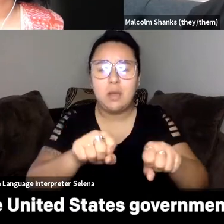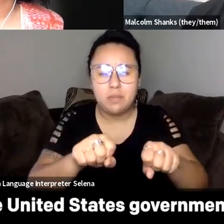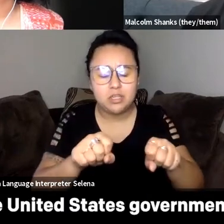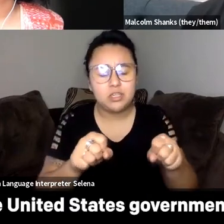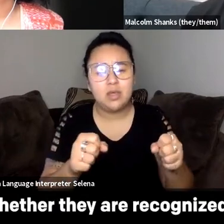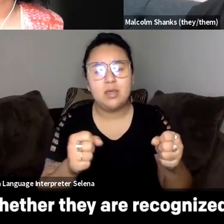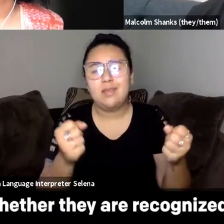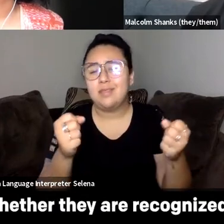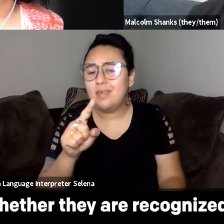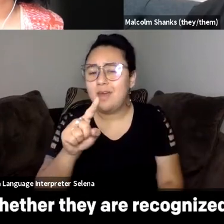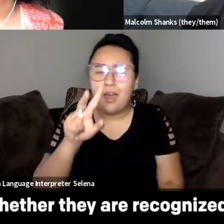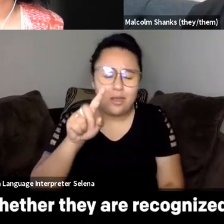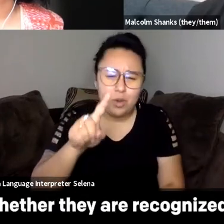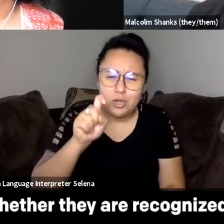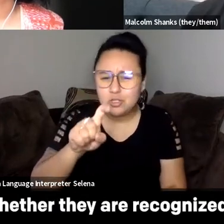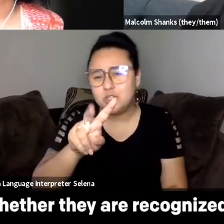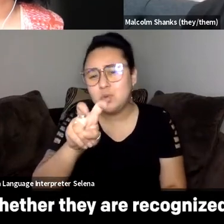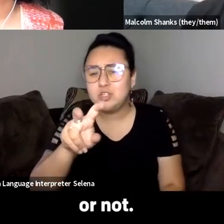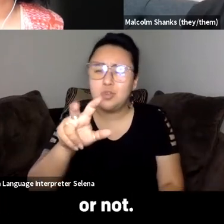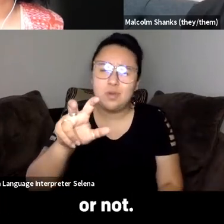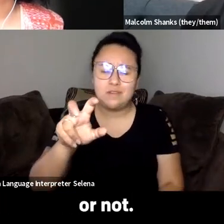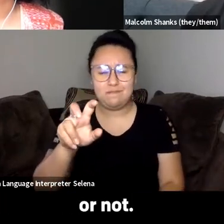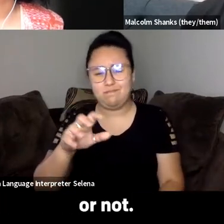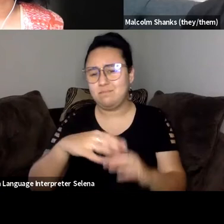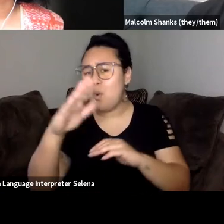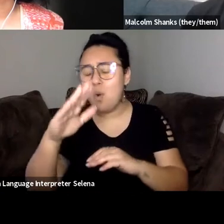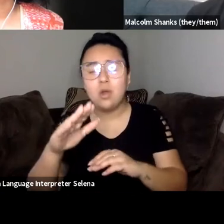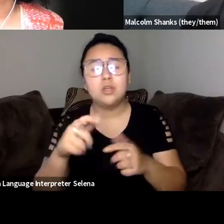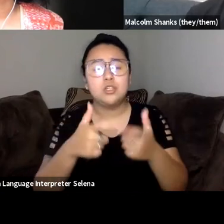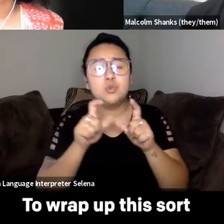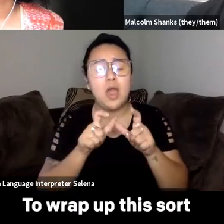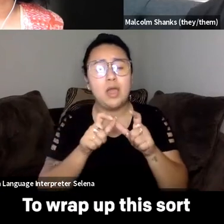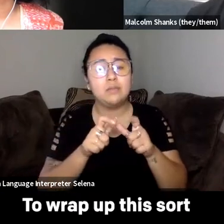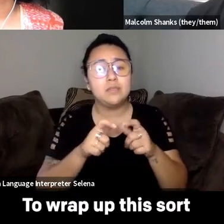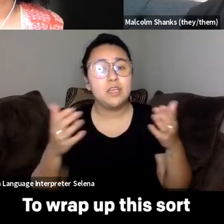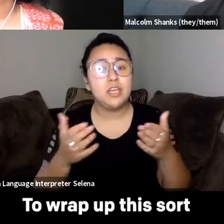Island experience with the United States government, whether they are recognized or not.